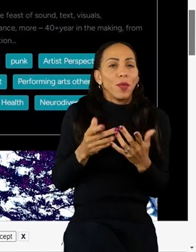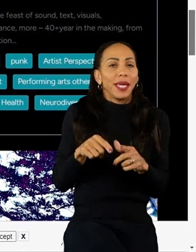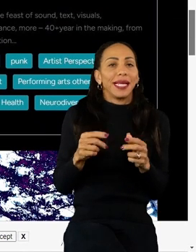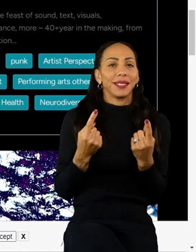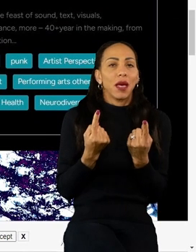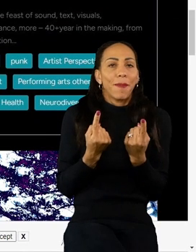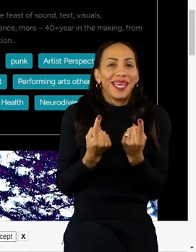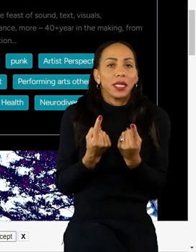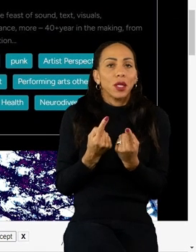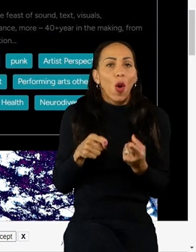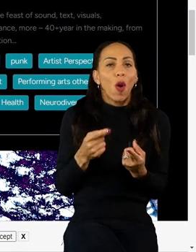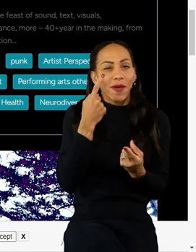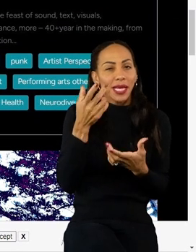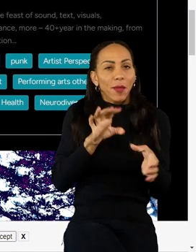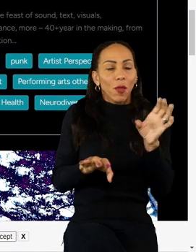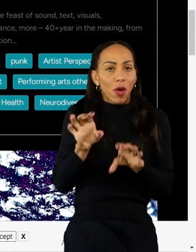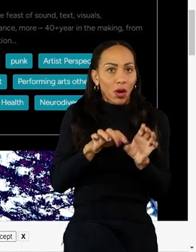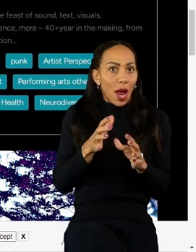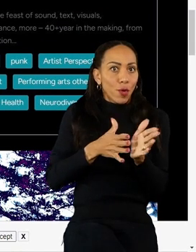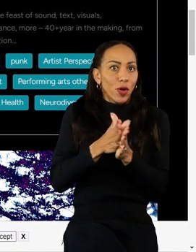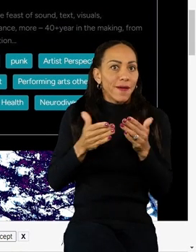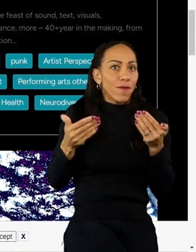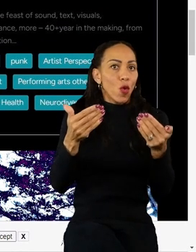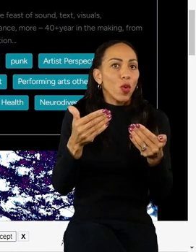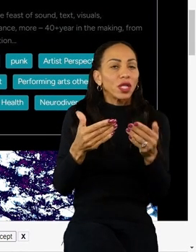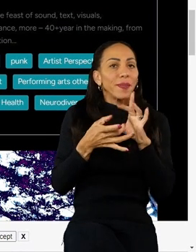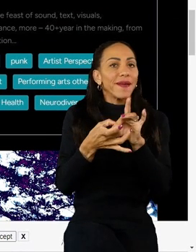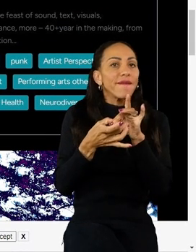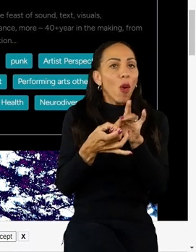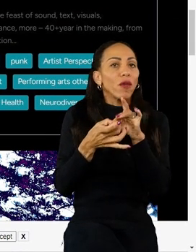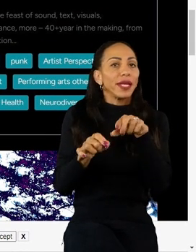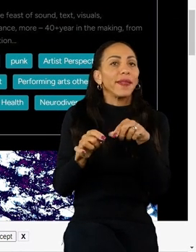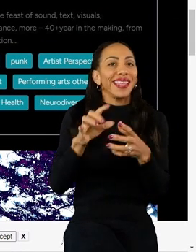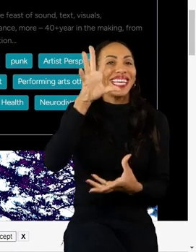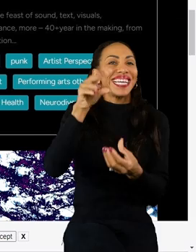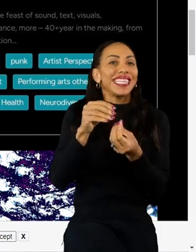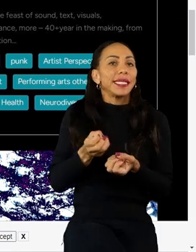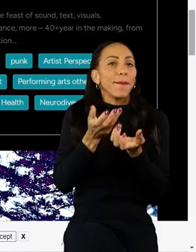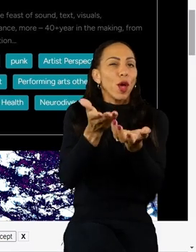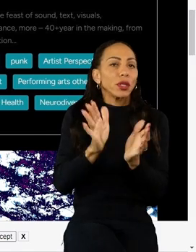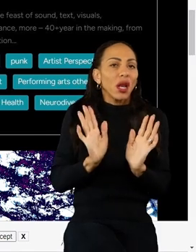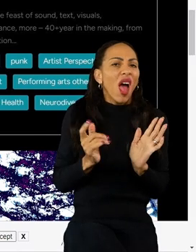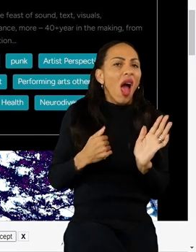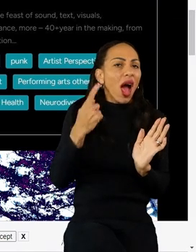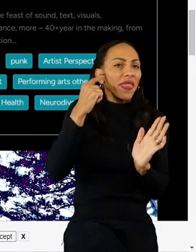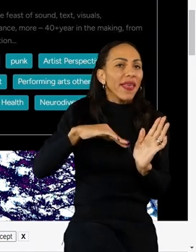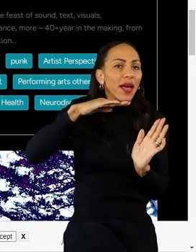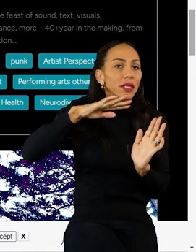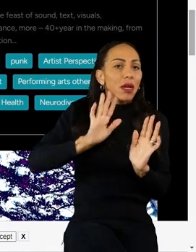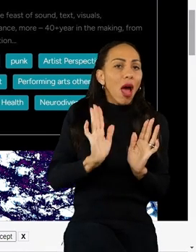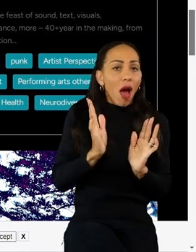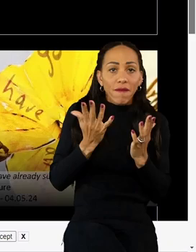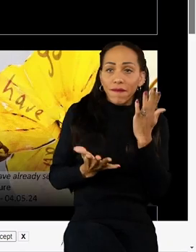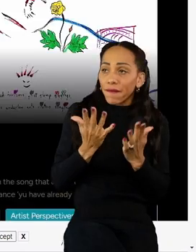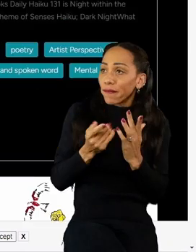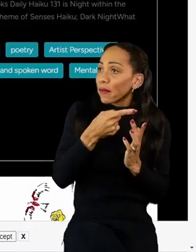and really understanding it as a piece of experimentation. We look forward to working on the symposium as well.